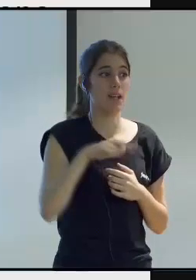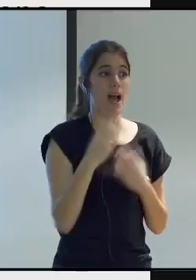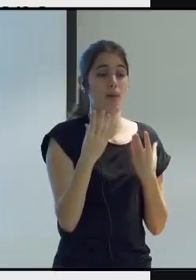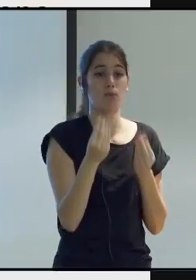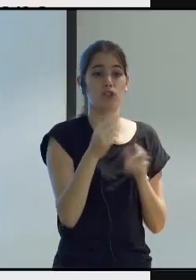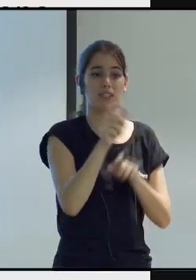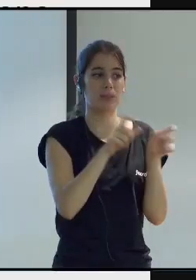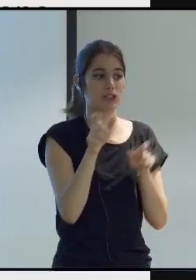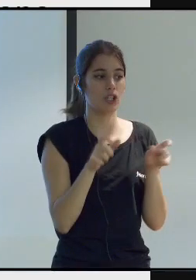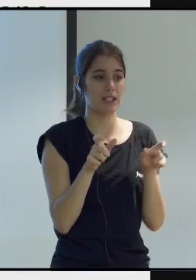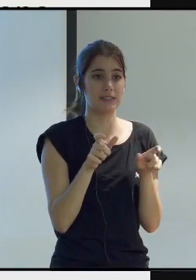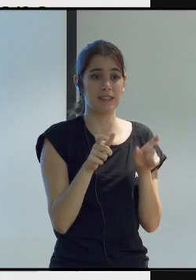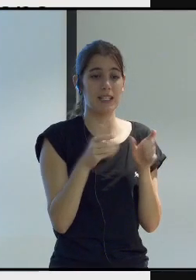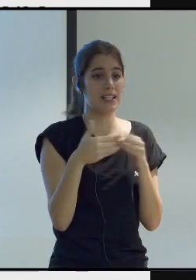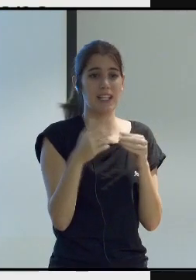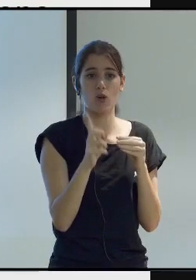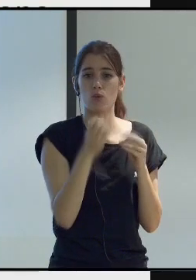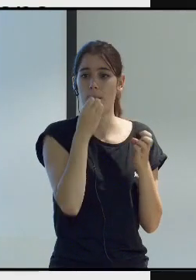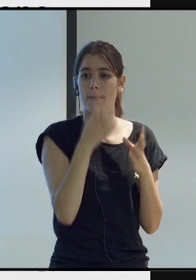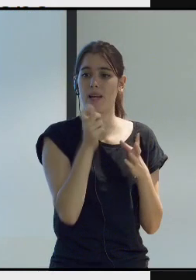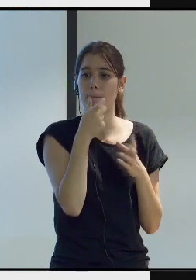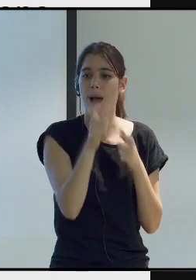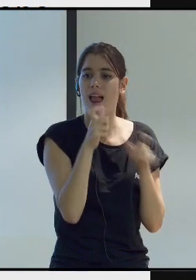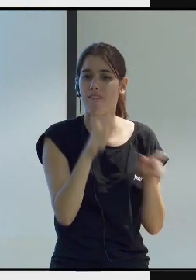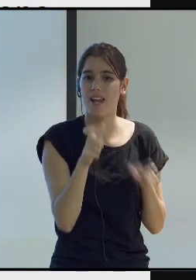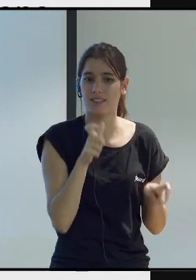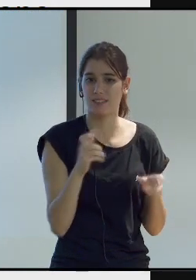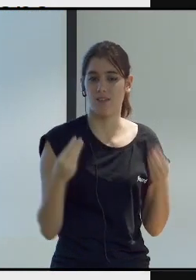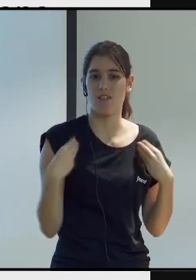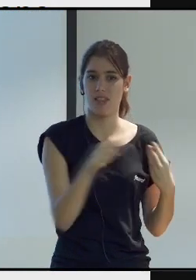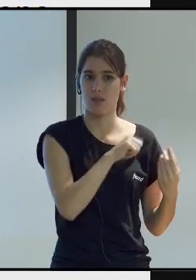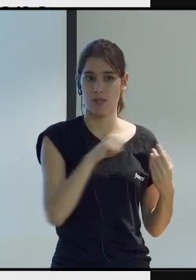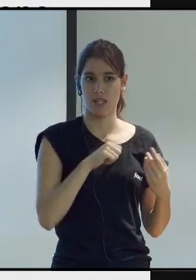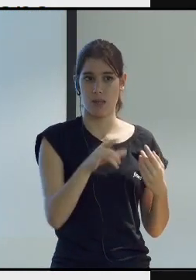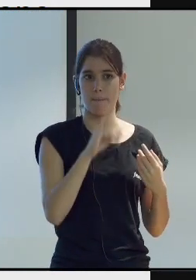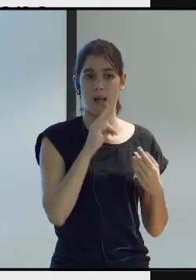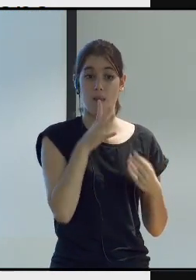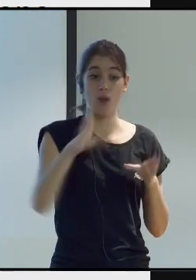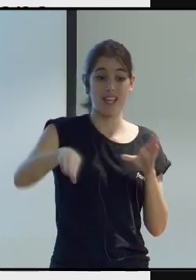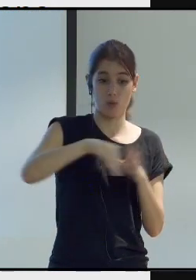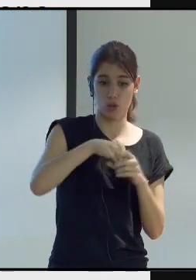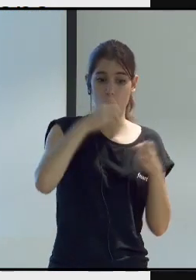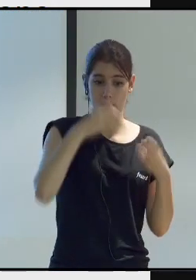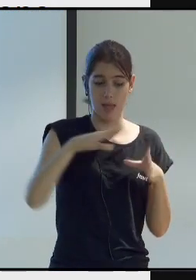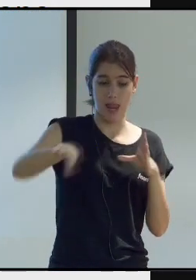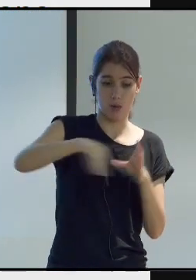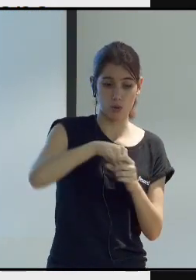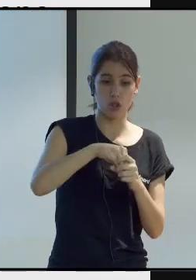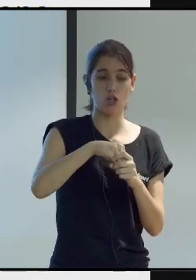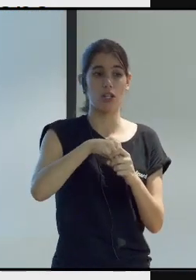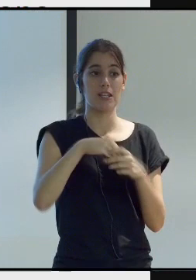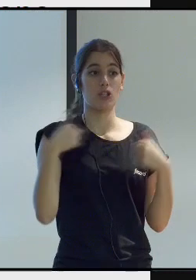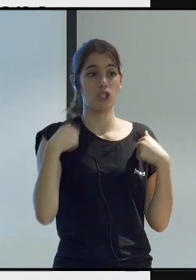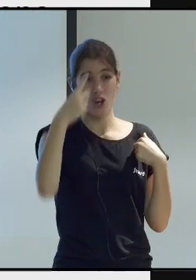the terminology of independent living, of inclusion, but happily now we have I think later on